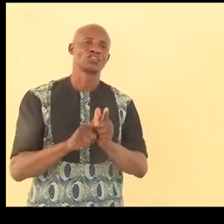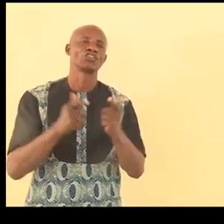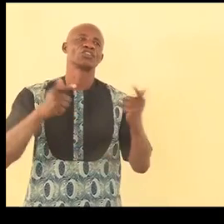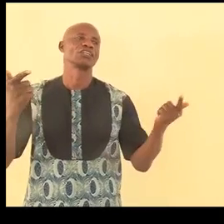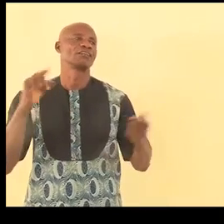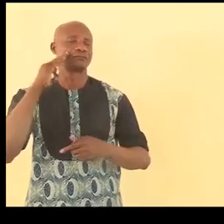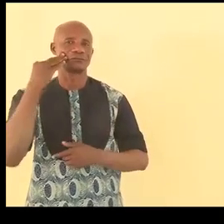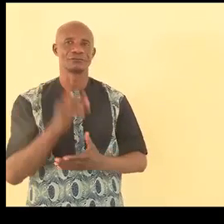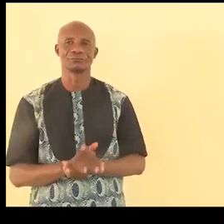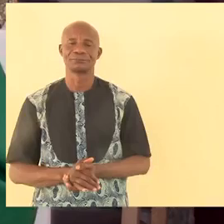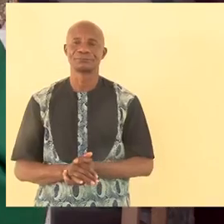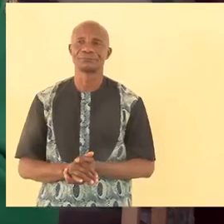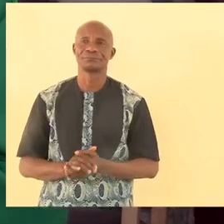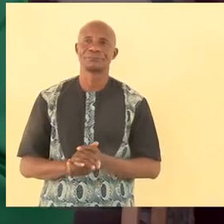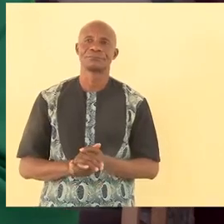abundant crops.